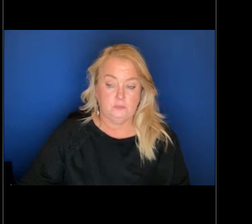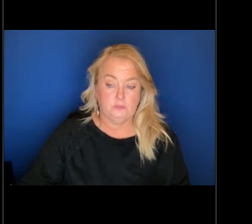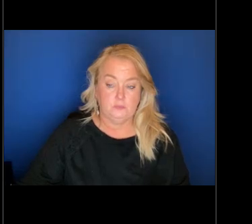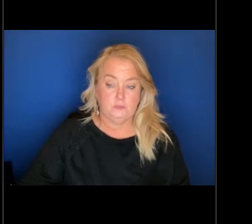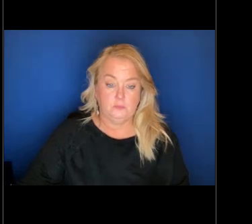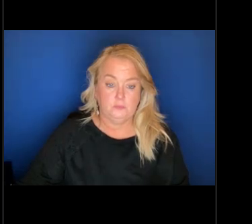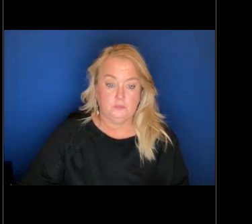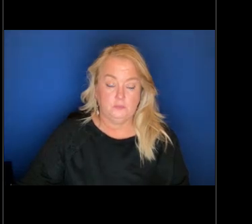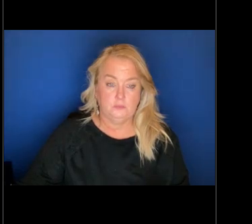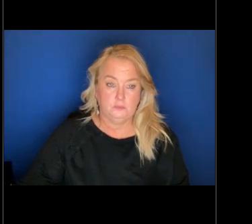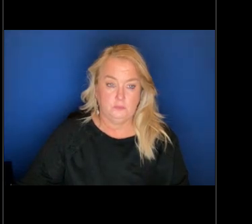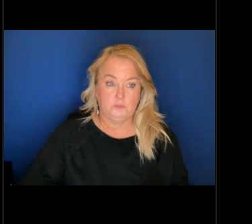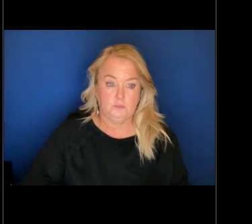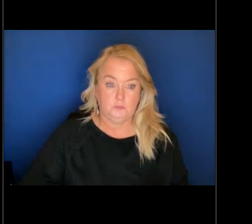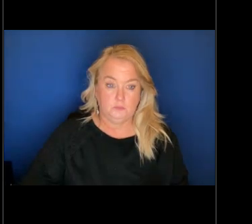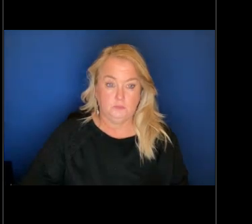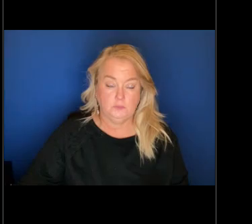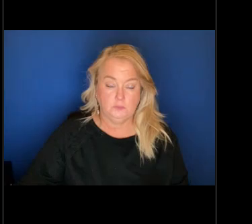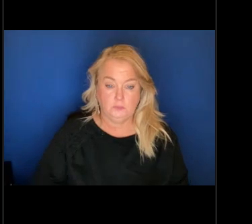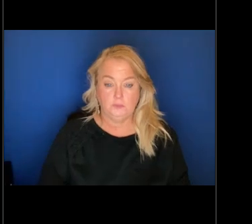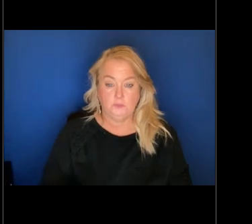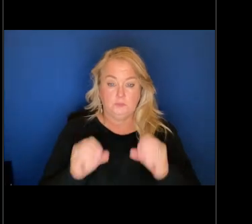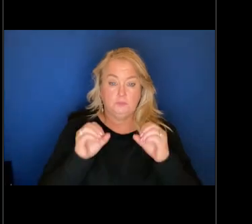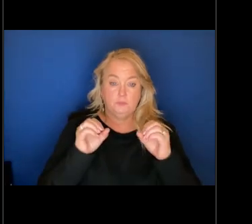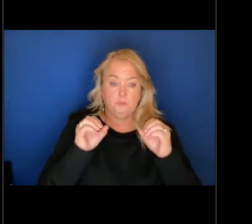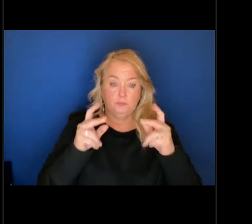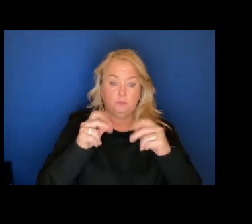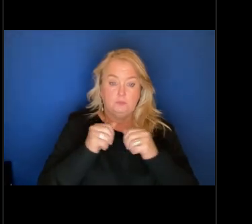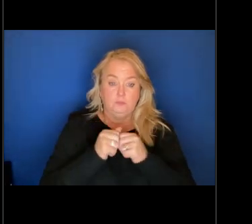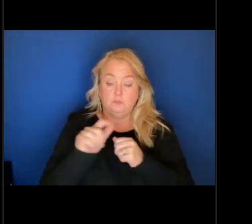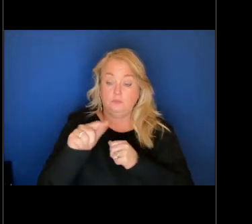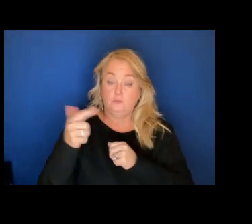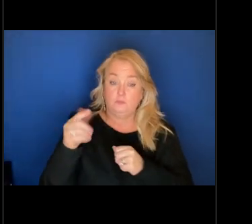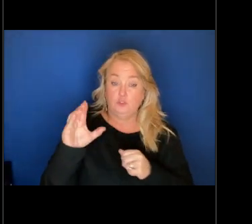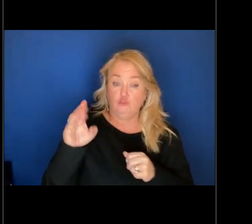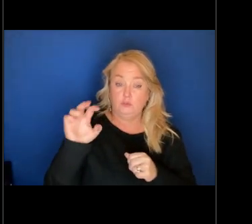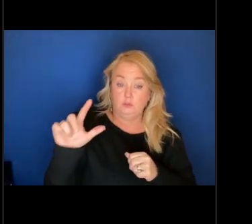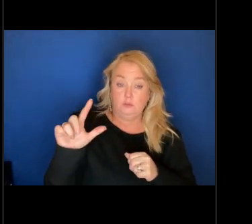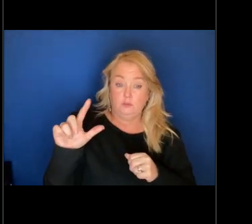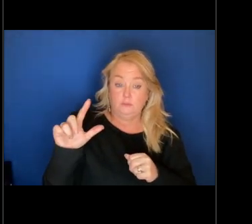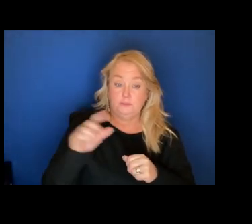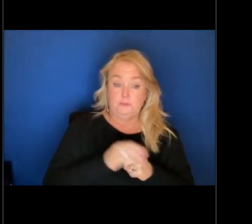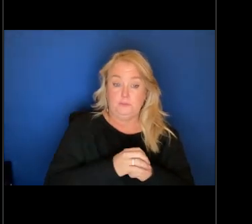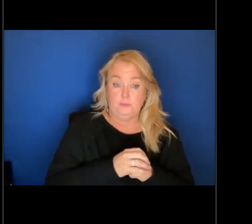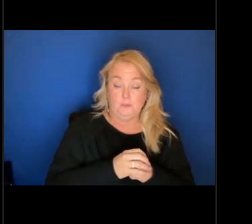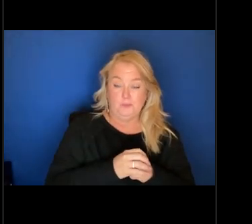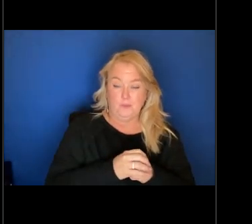We'll close this poll. And Crystal, back to you.